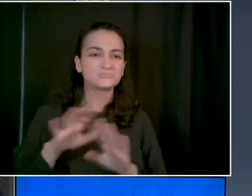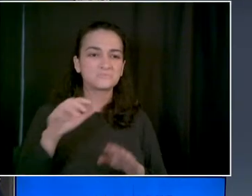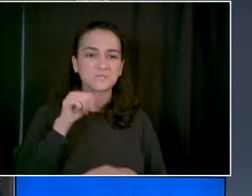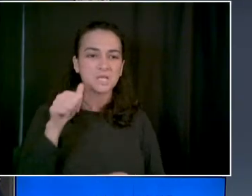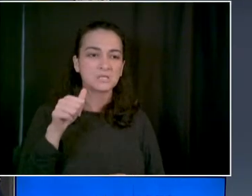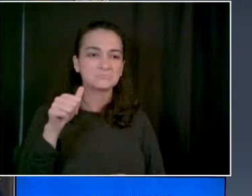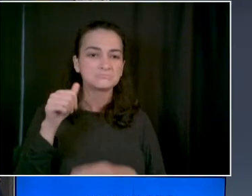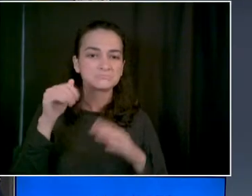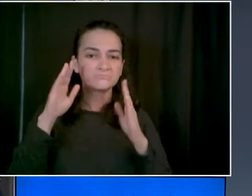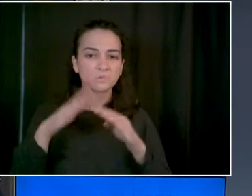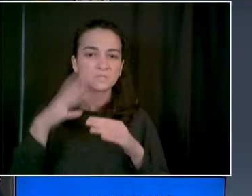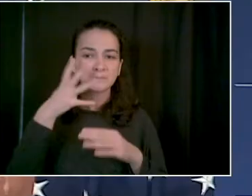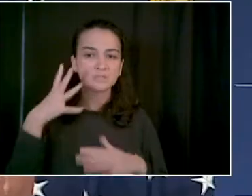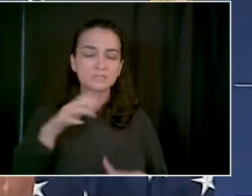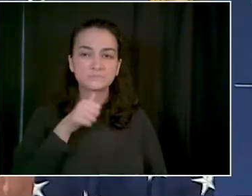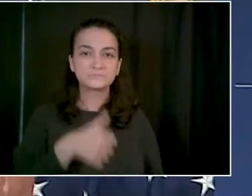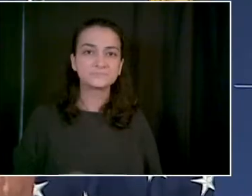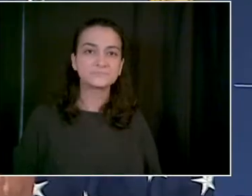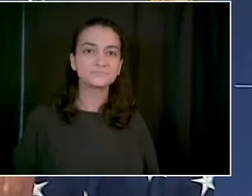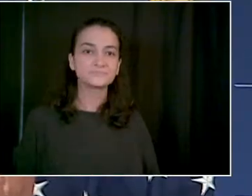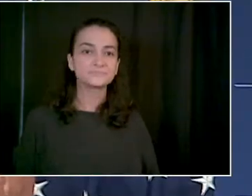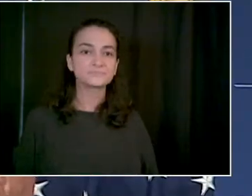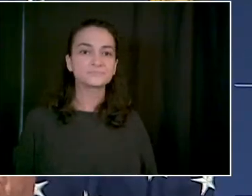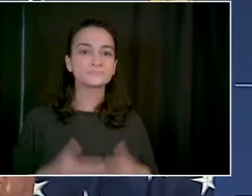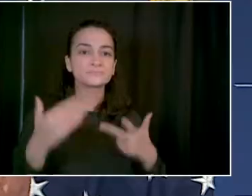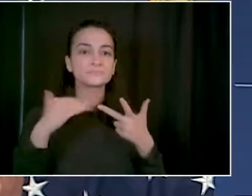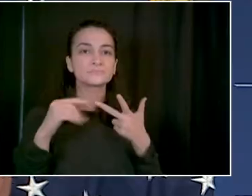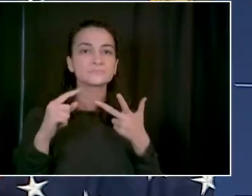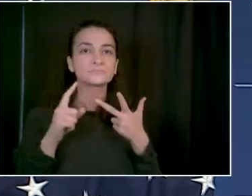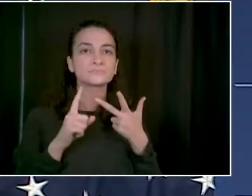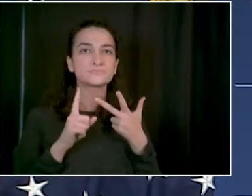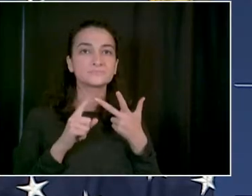they figured it out? I was surprised that ICE